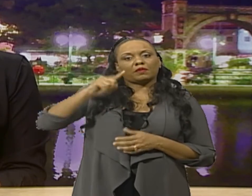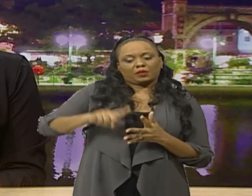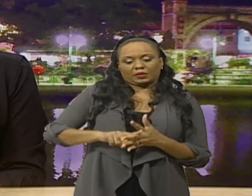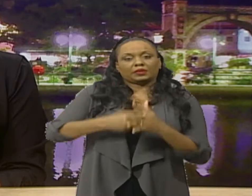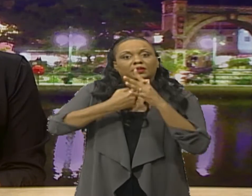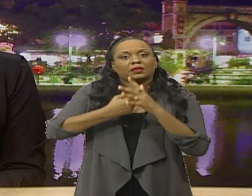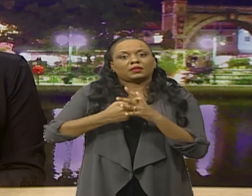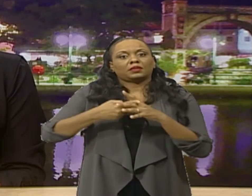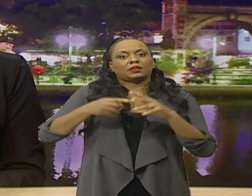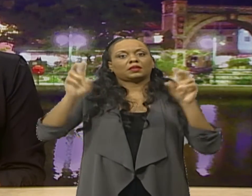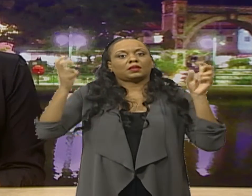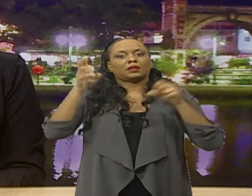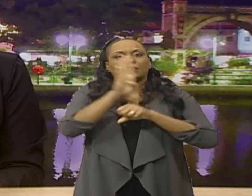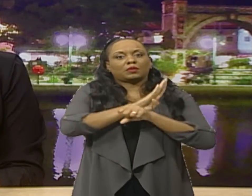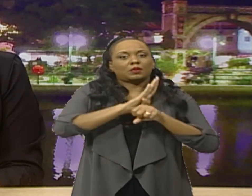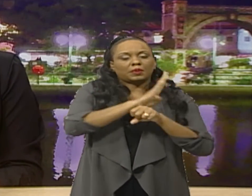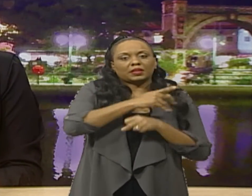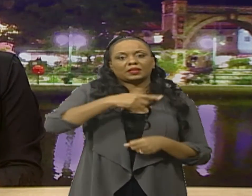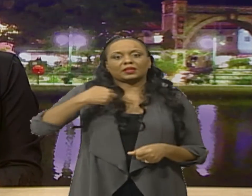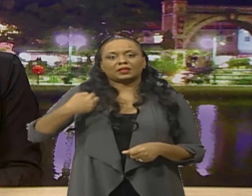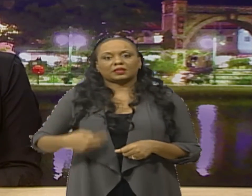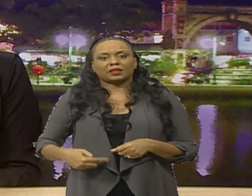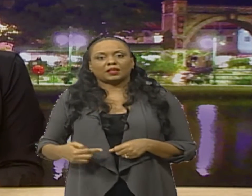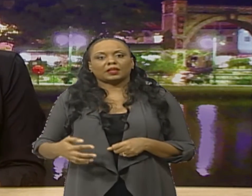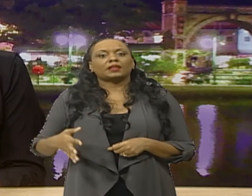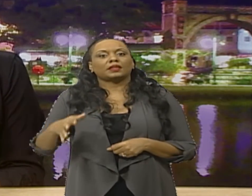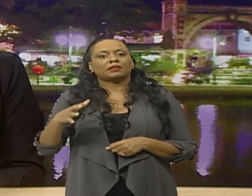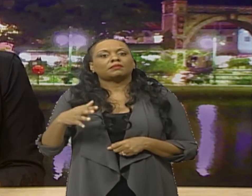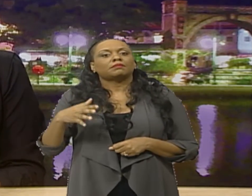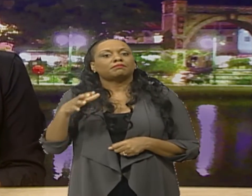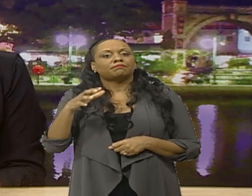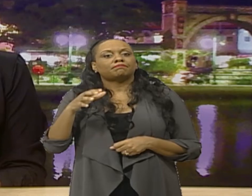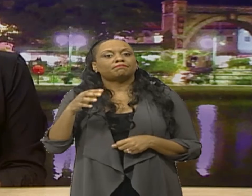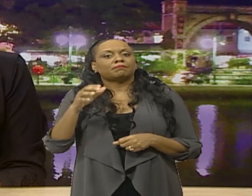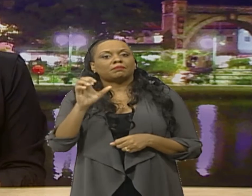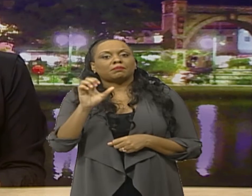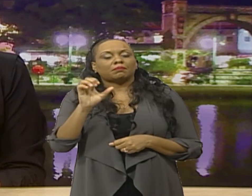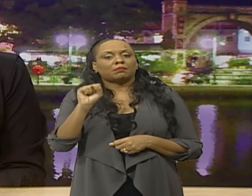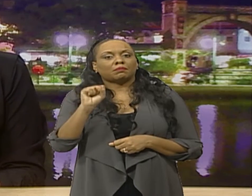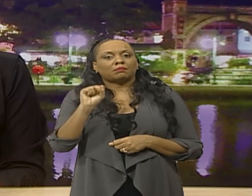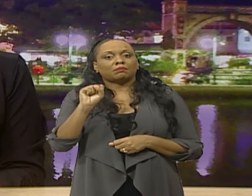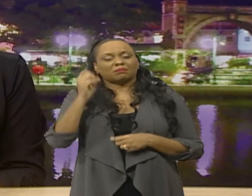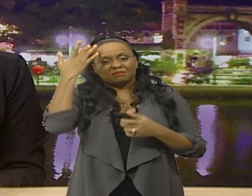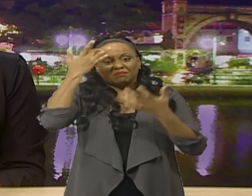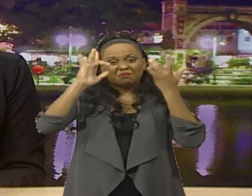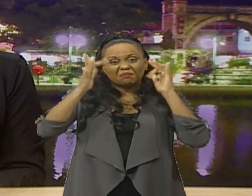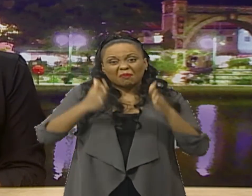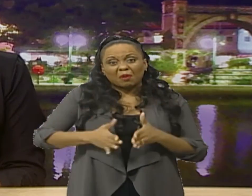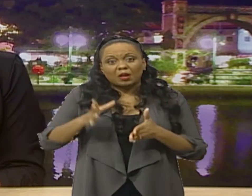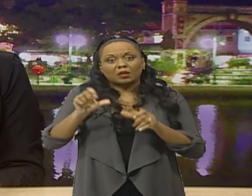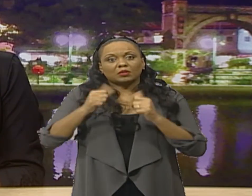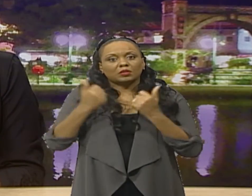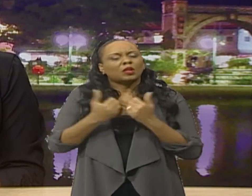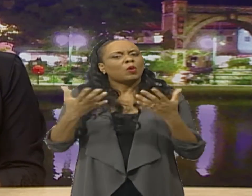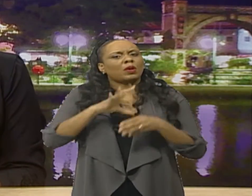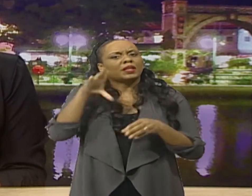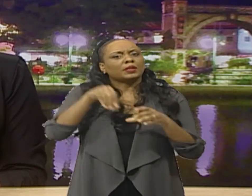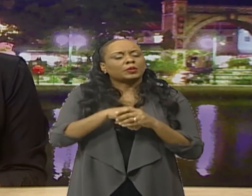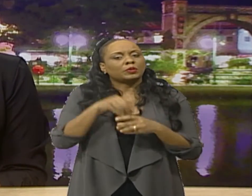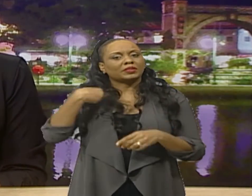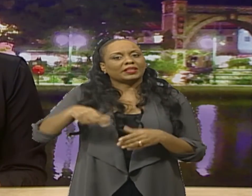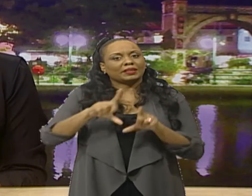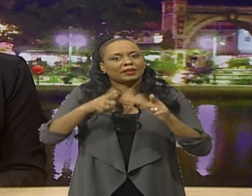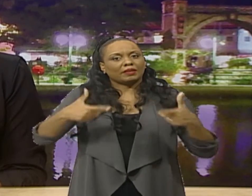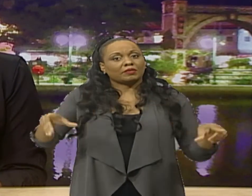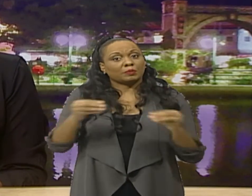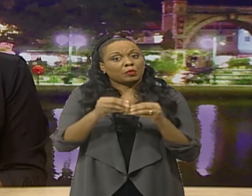the Barbados-China Returned Scholars Association. She says the ministry will try to include Mandarin at more schools.